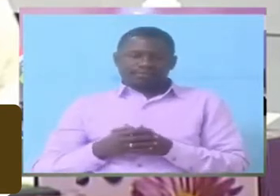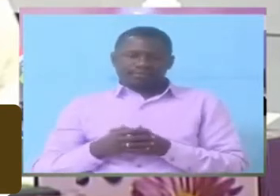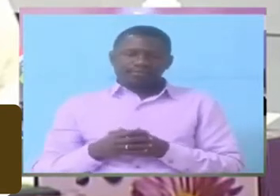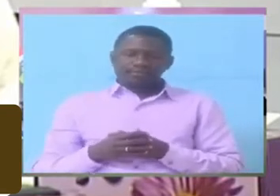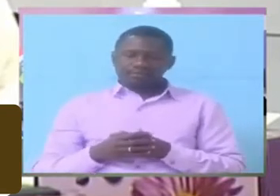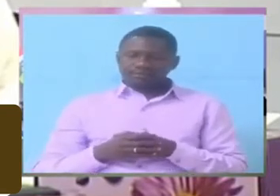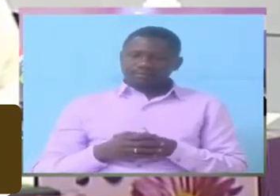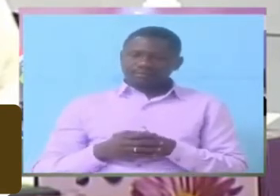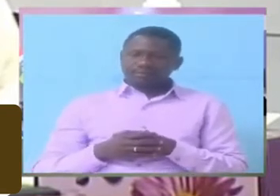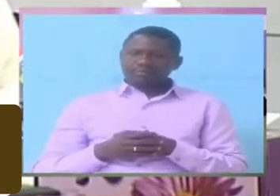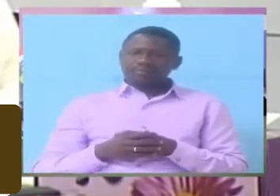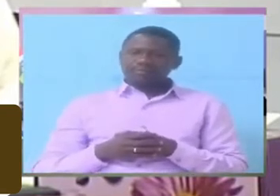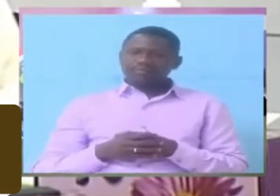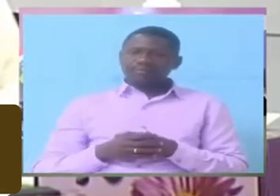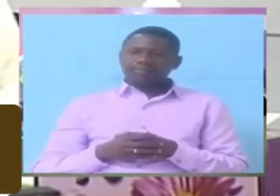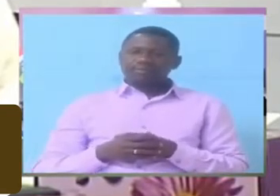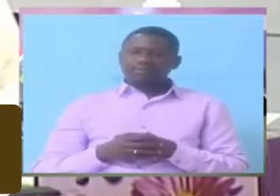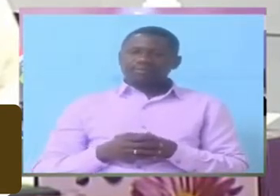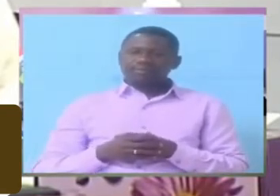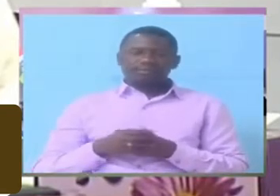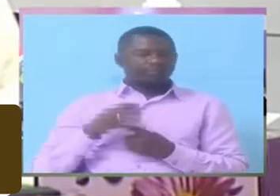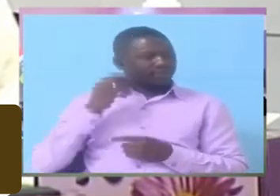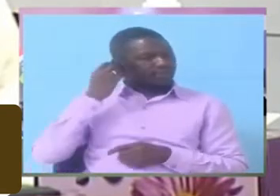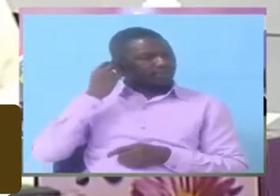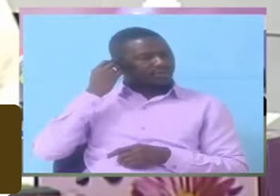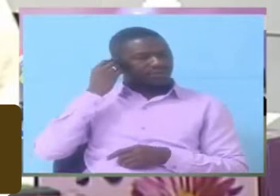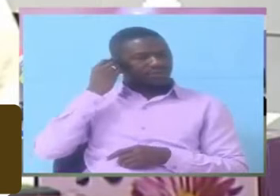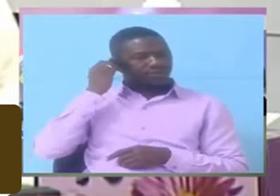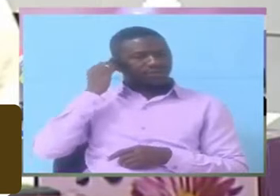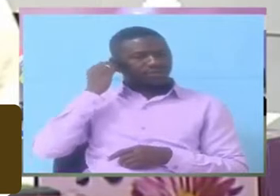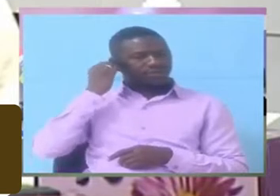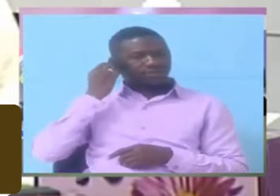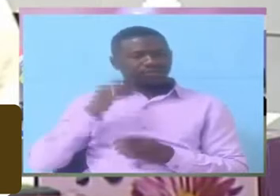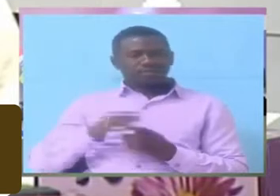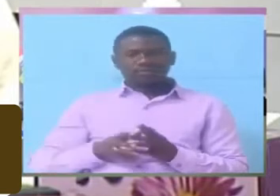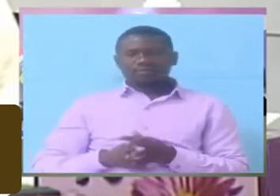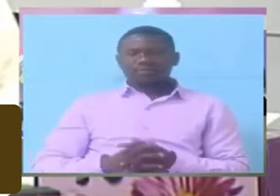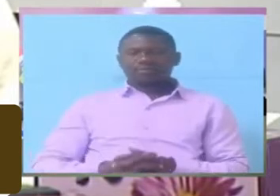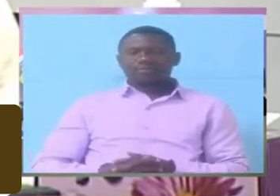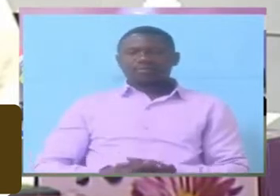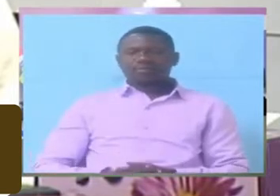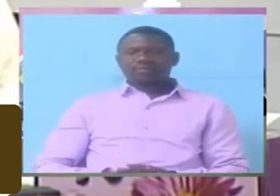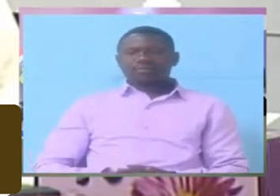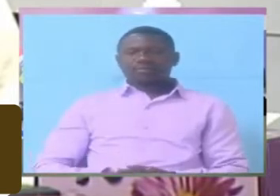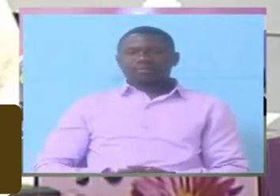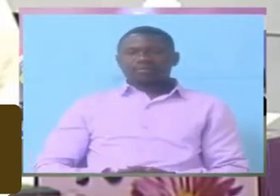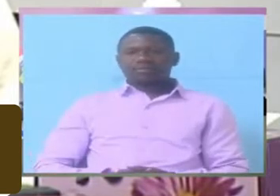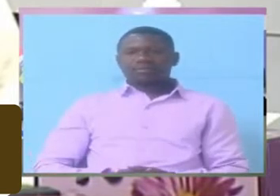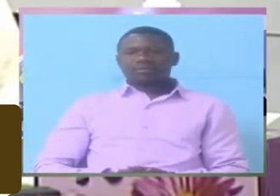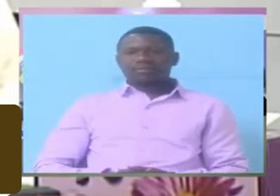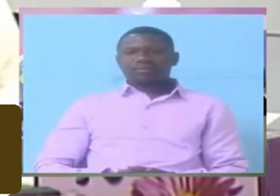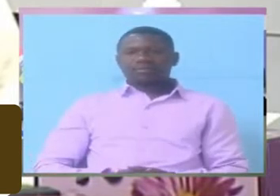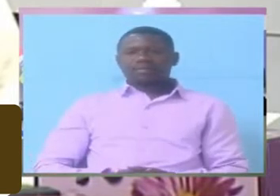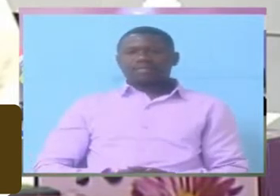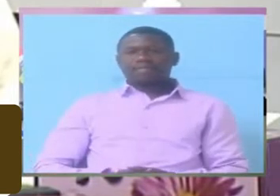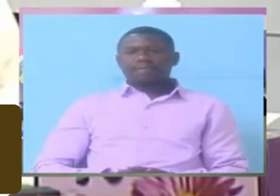failo lumenu kabonte la karola kata nying police nyato nkoli ya komisona lumenu be dinkira luto kata dandalaro